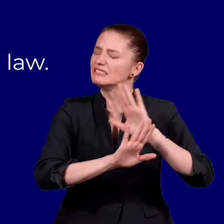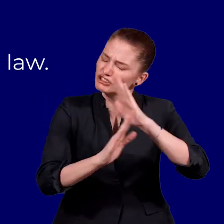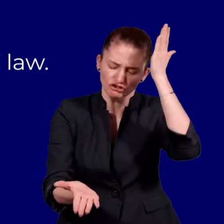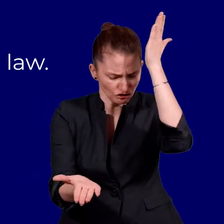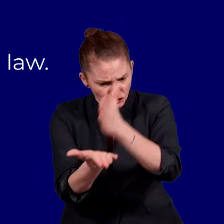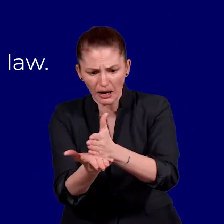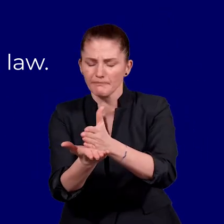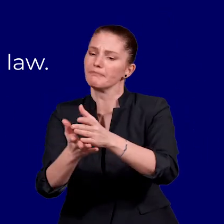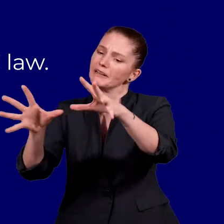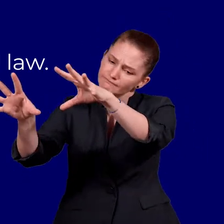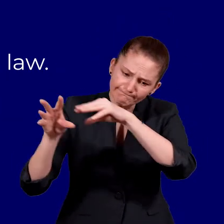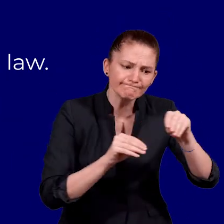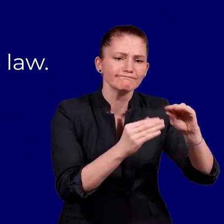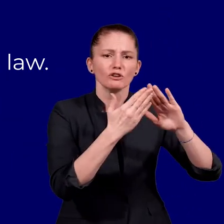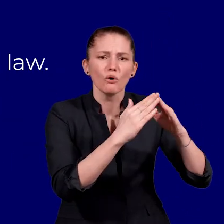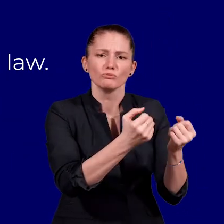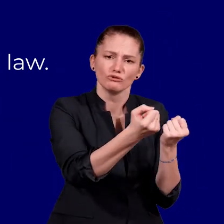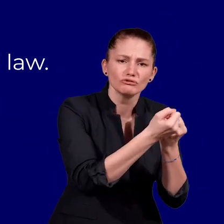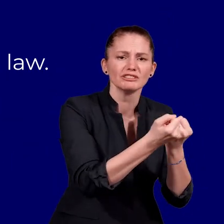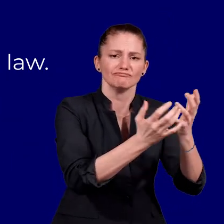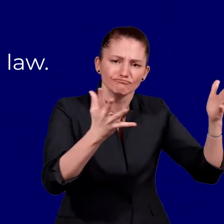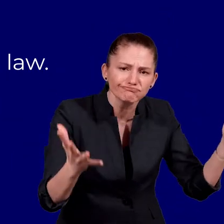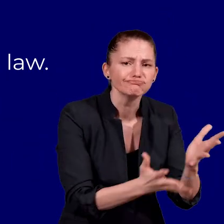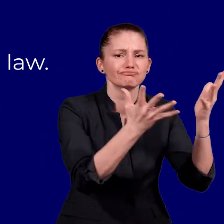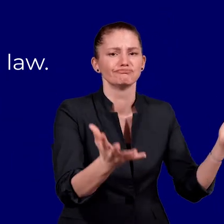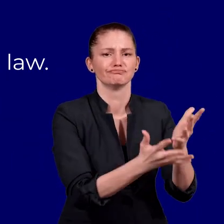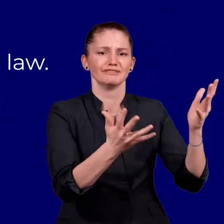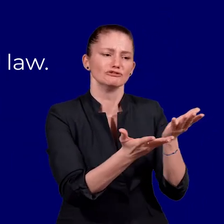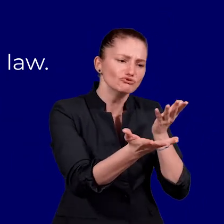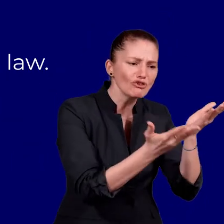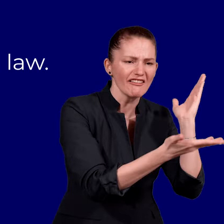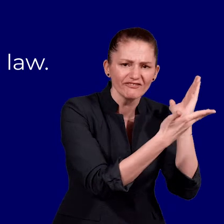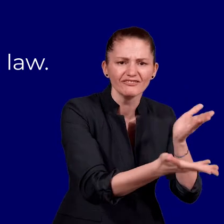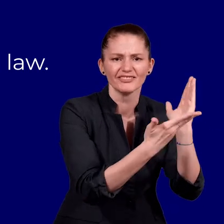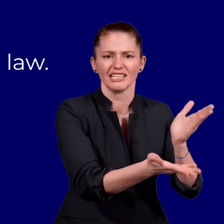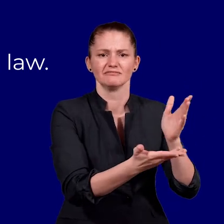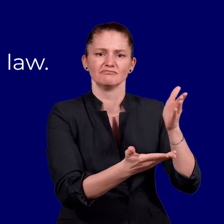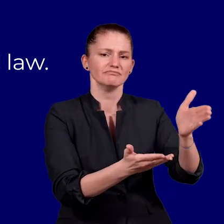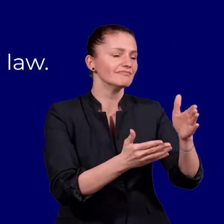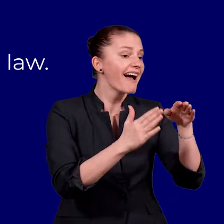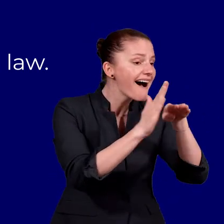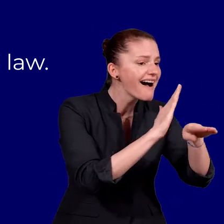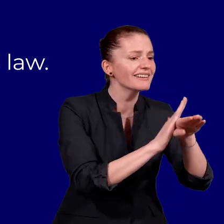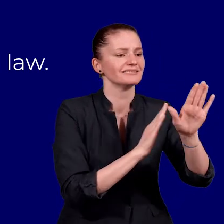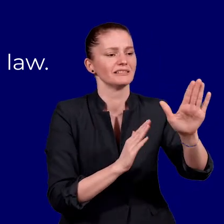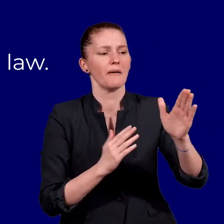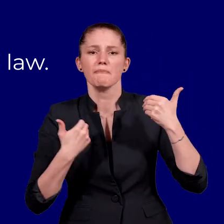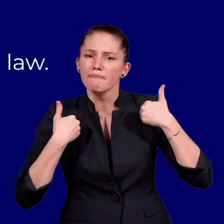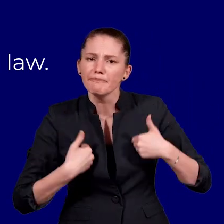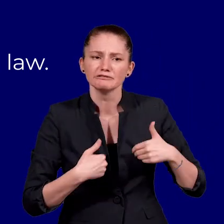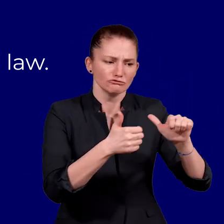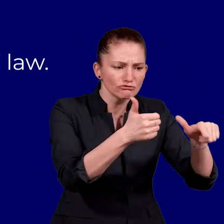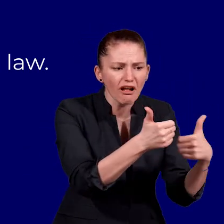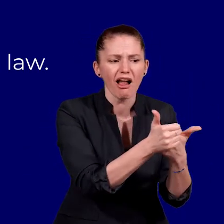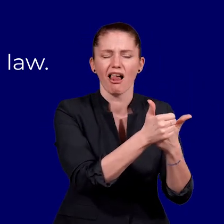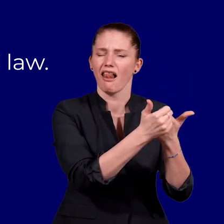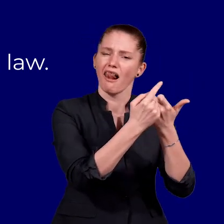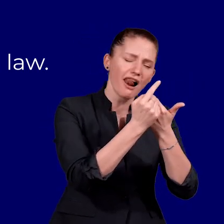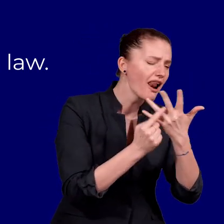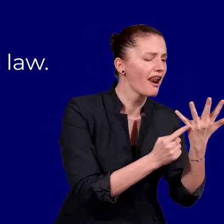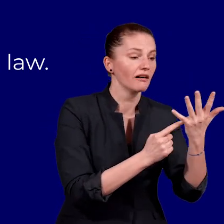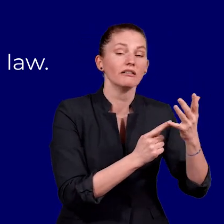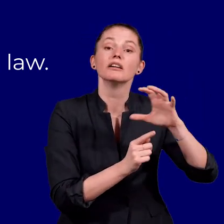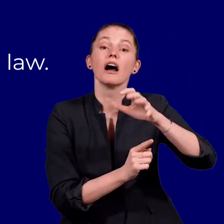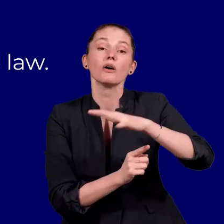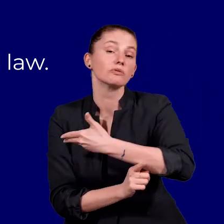supports and services. To promote better access to personal assistance in all member states to